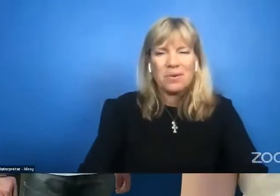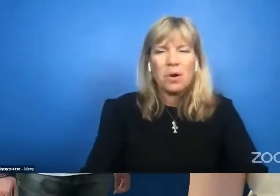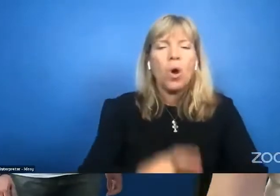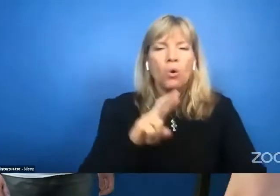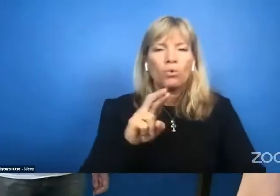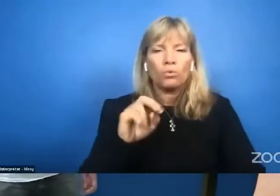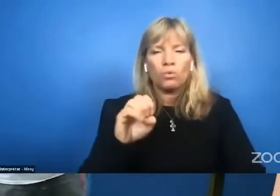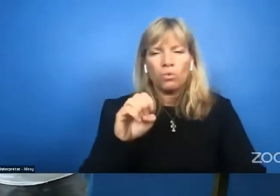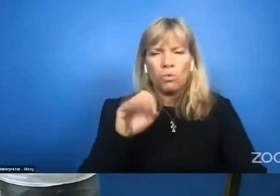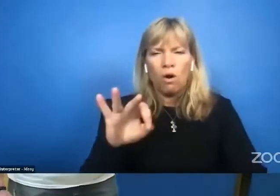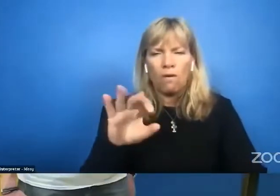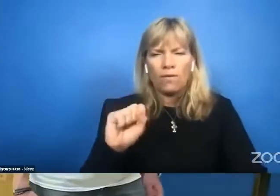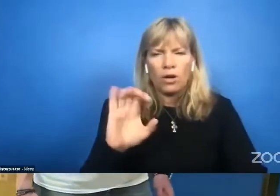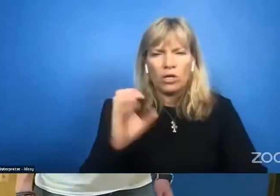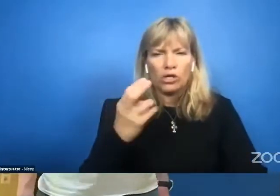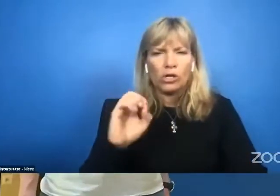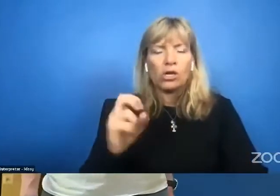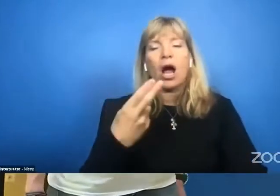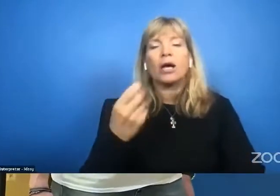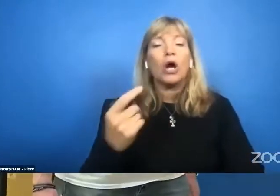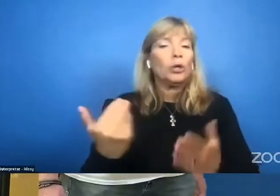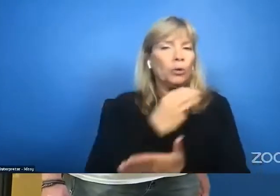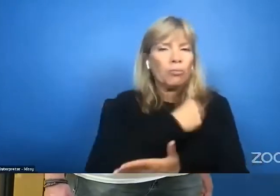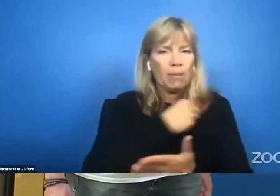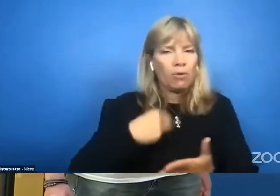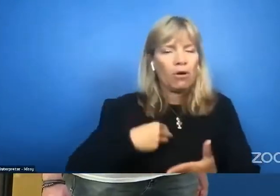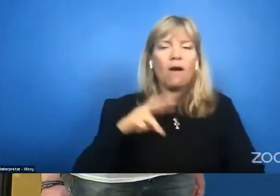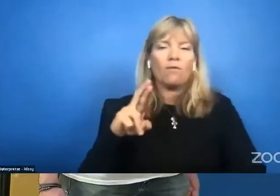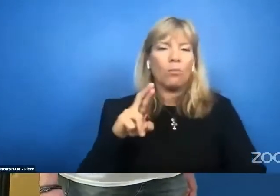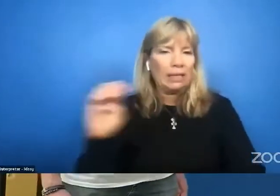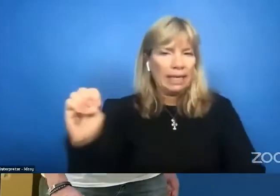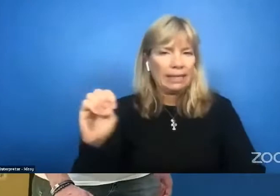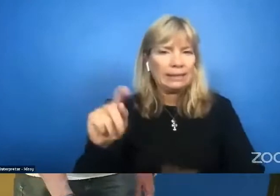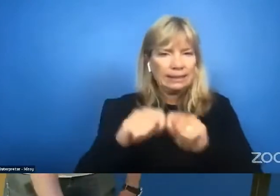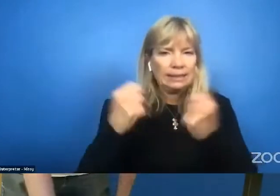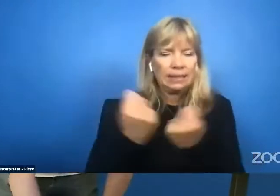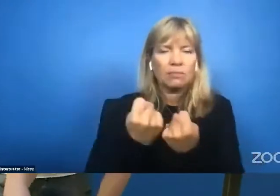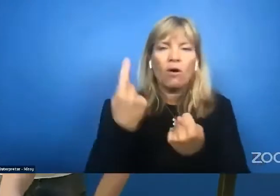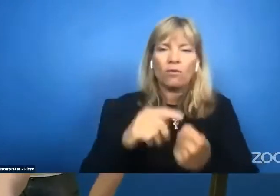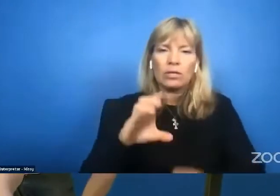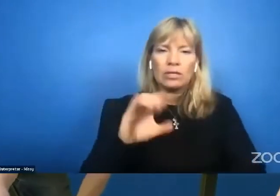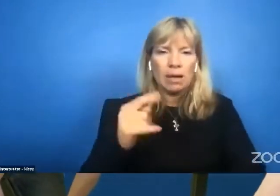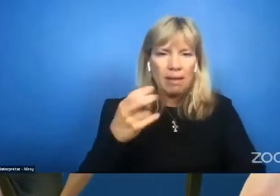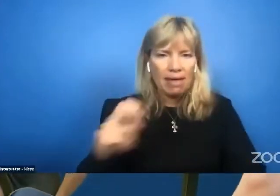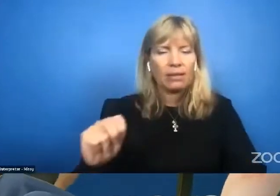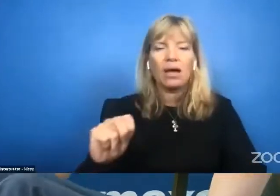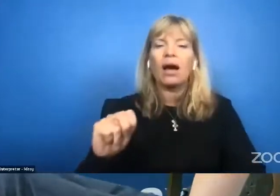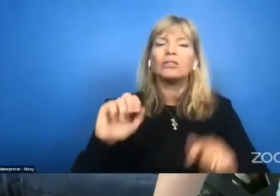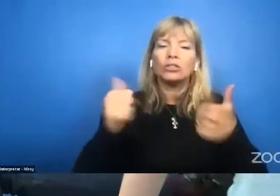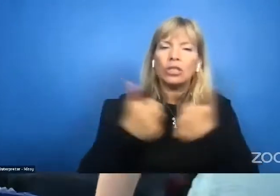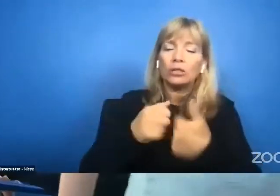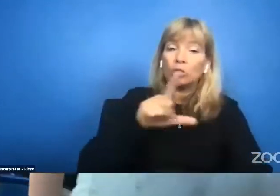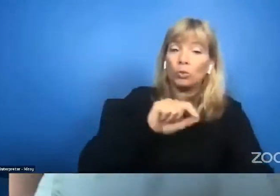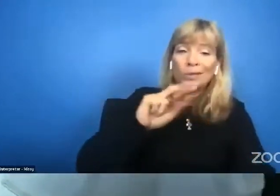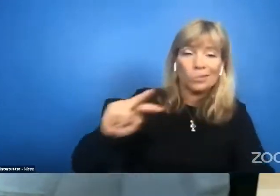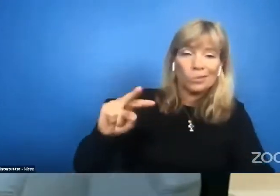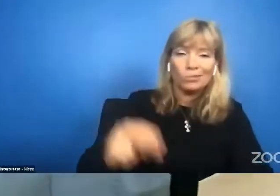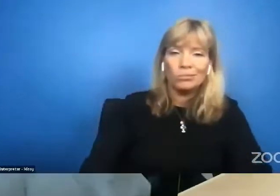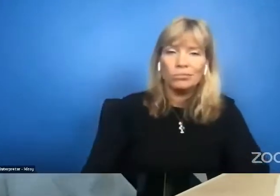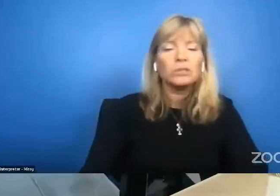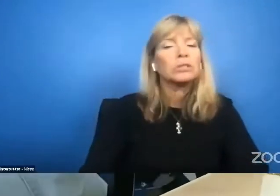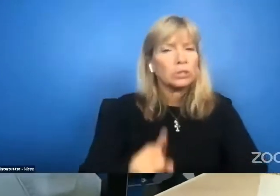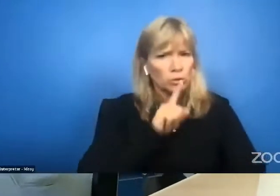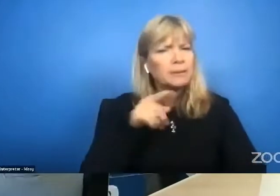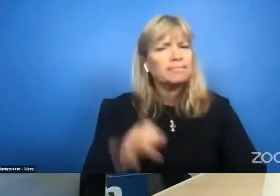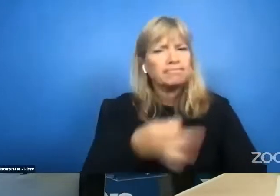team for this CYBATHLON Challenge 2022. And he really is maintaining